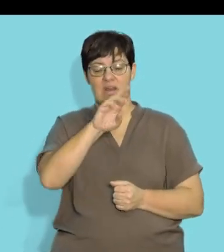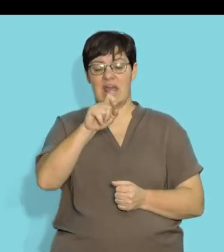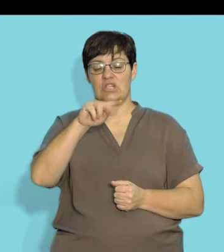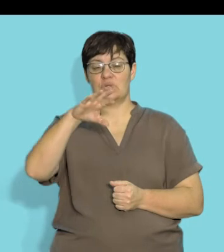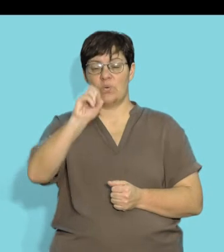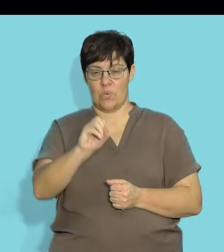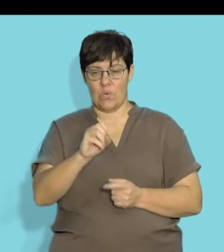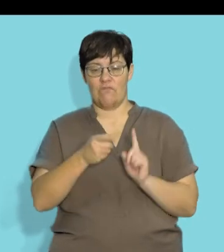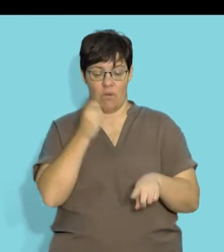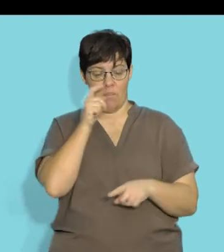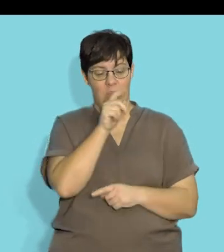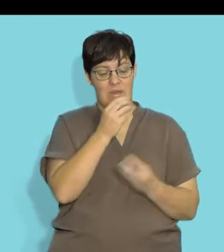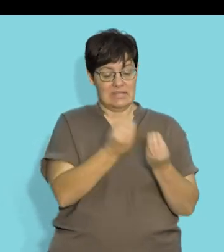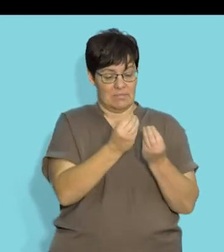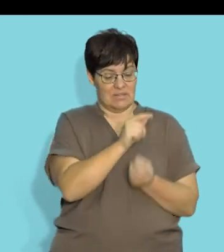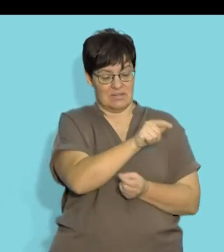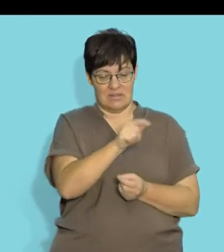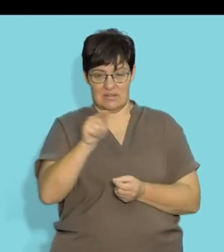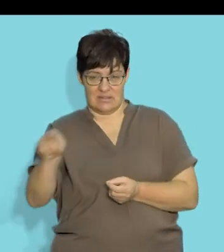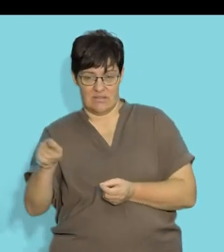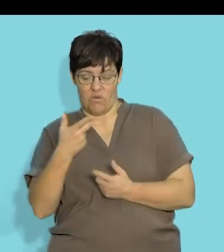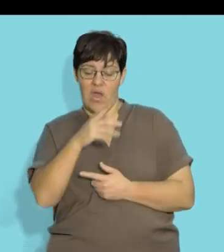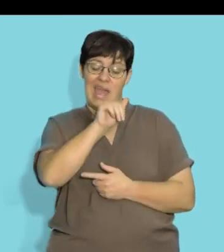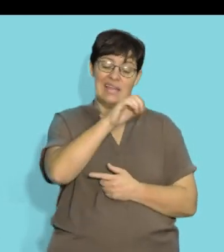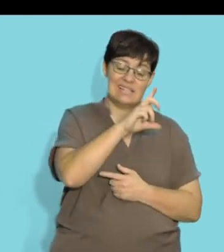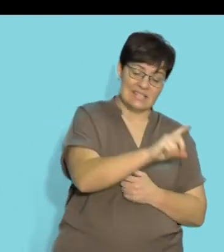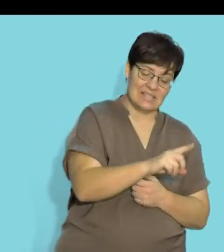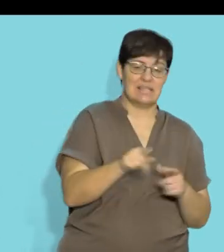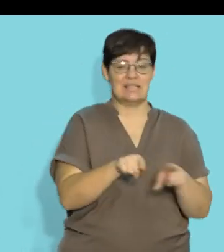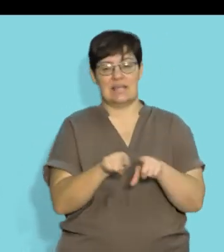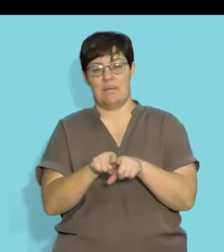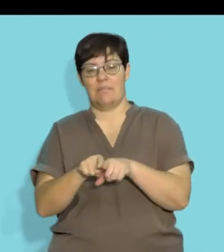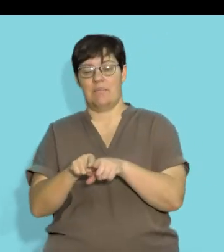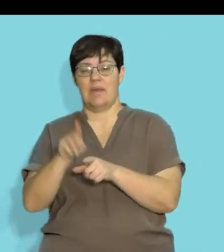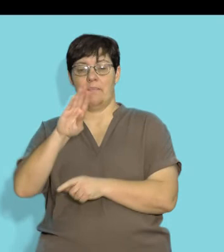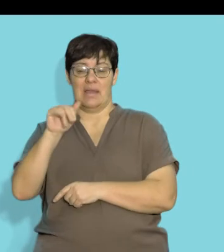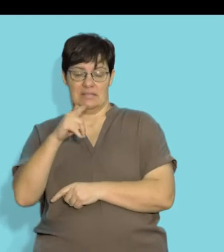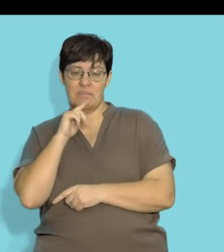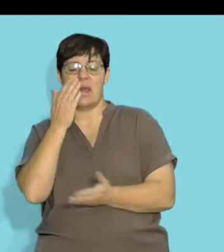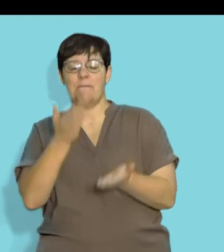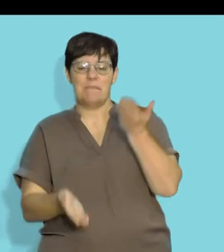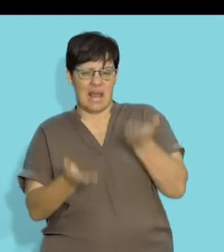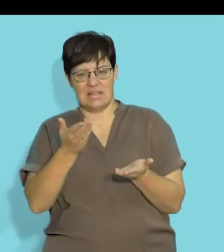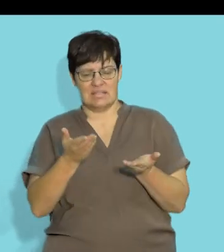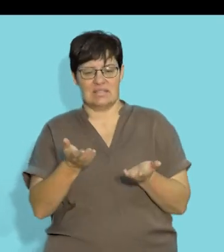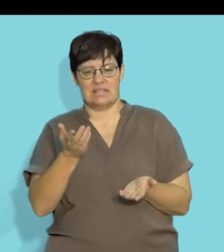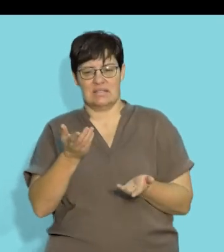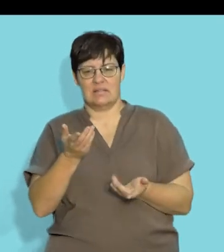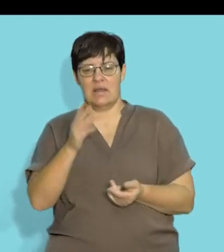the substances in terms of the acid and the base. So this would come from the balanced equation of reaction, okay?